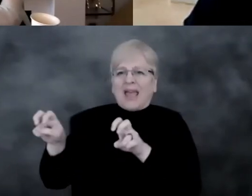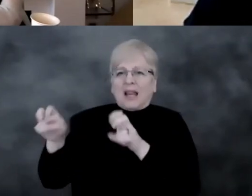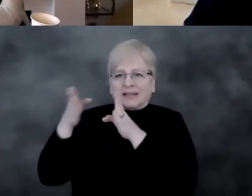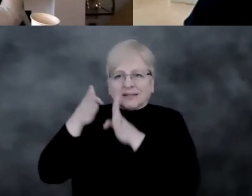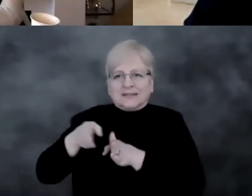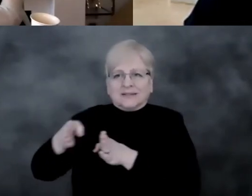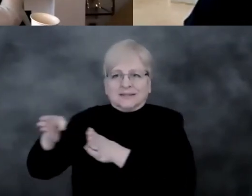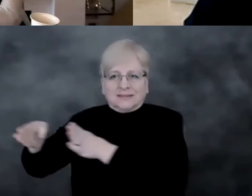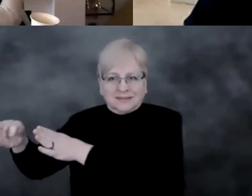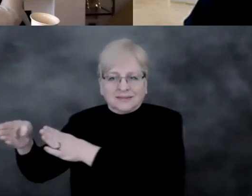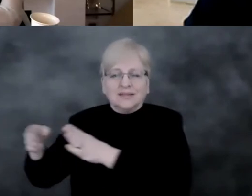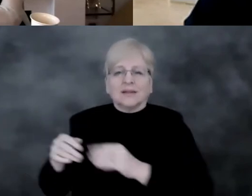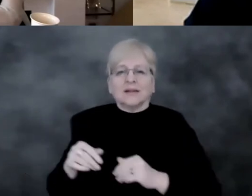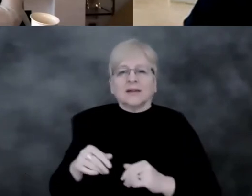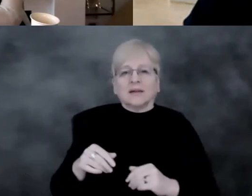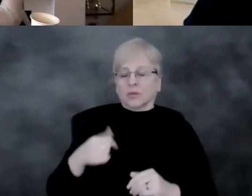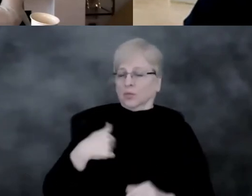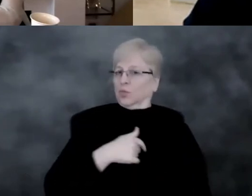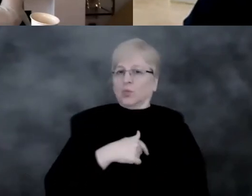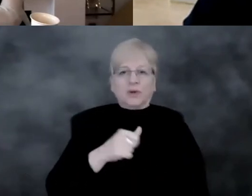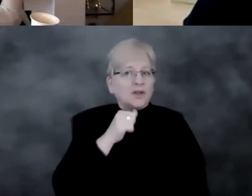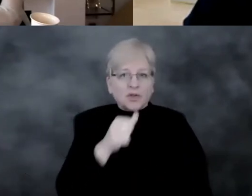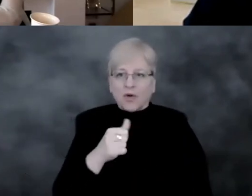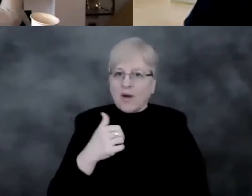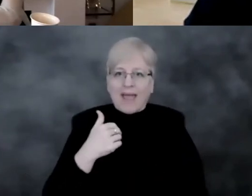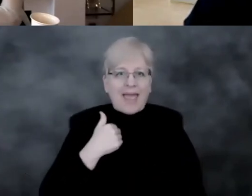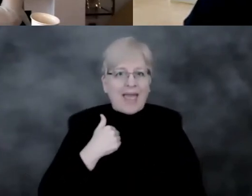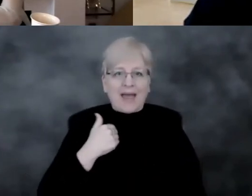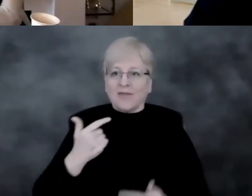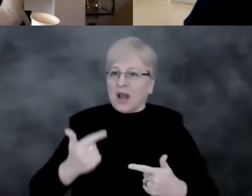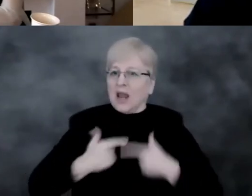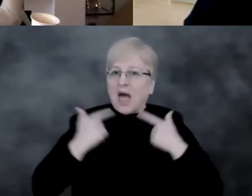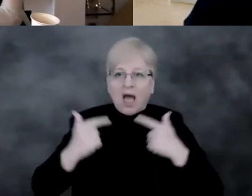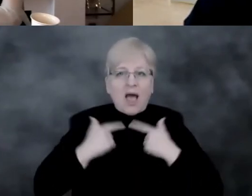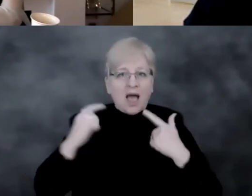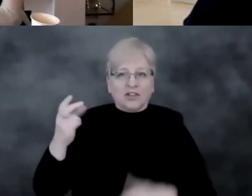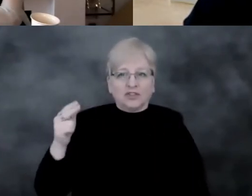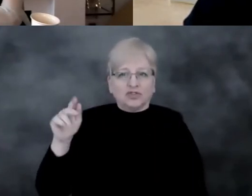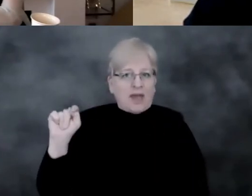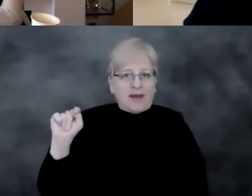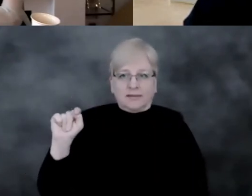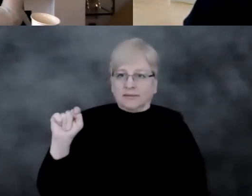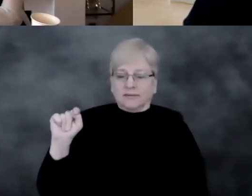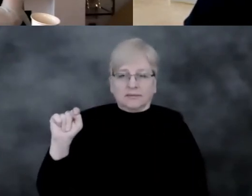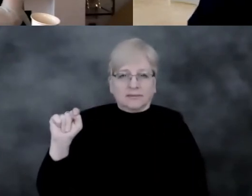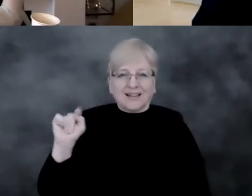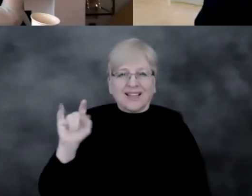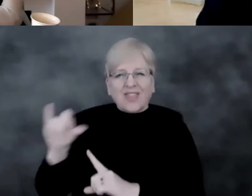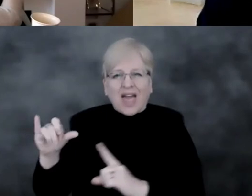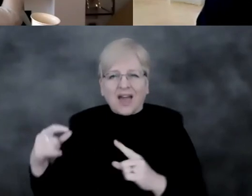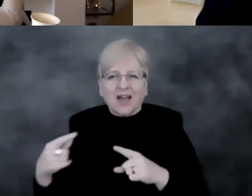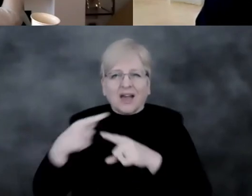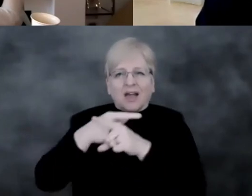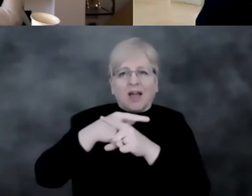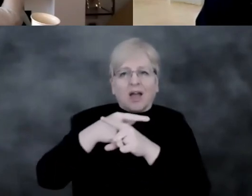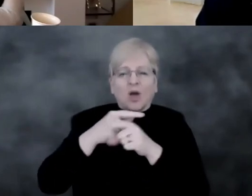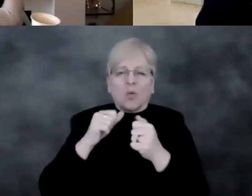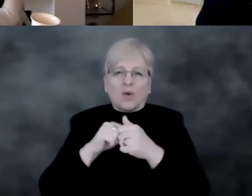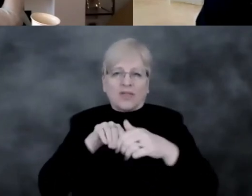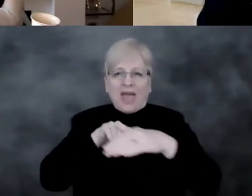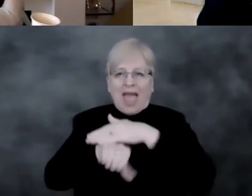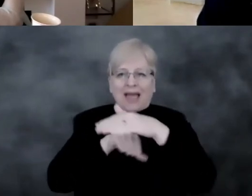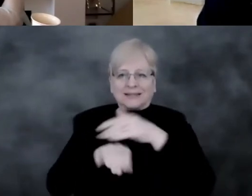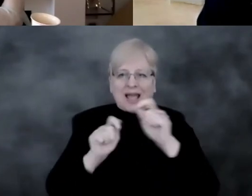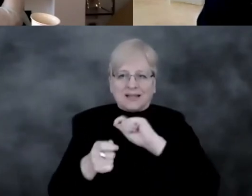We do not have the live chat function on because it interferes with access and